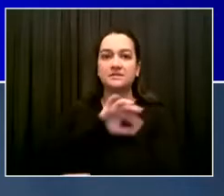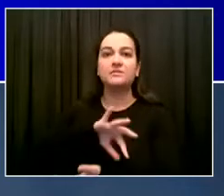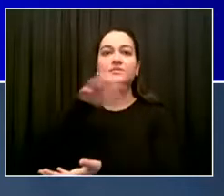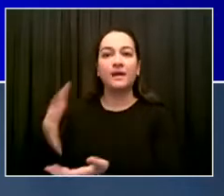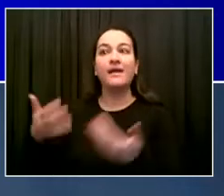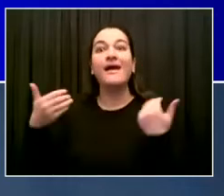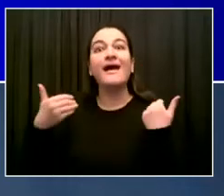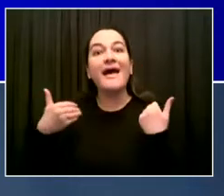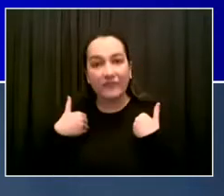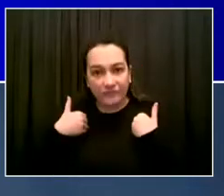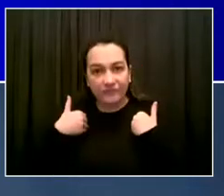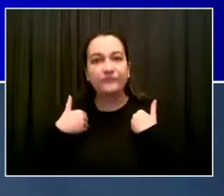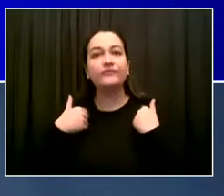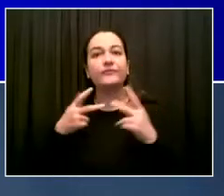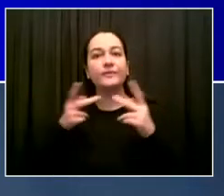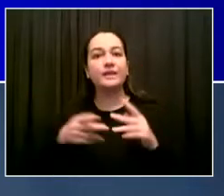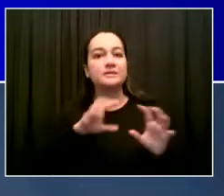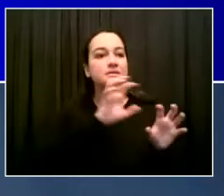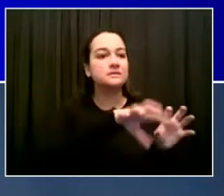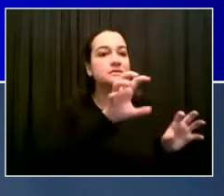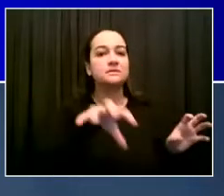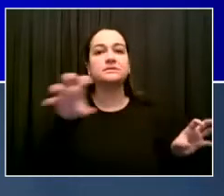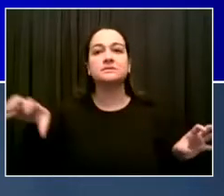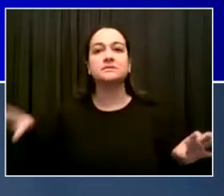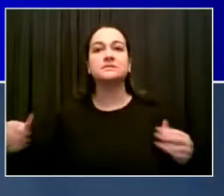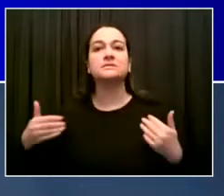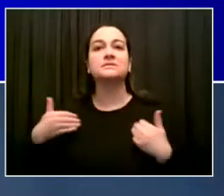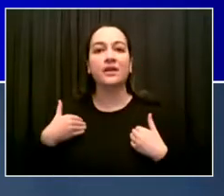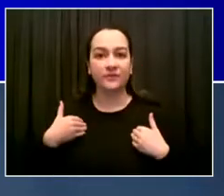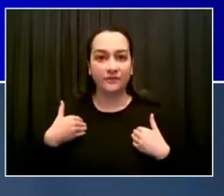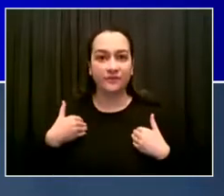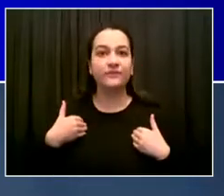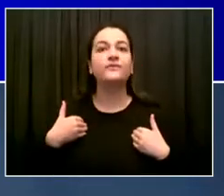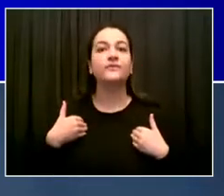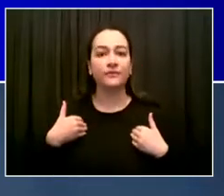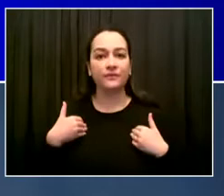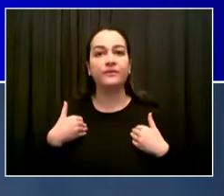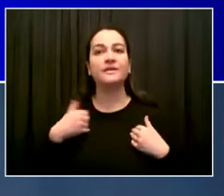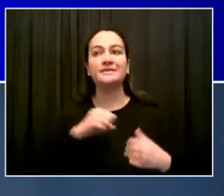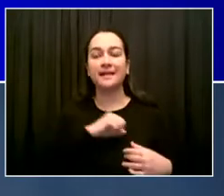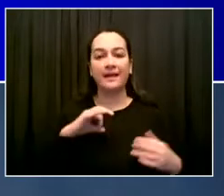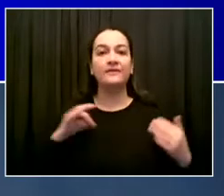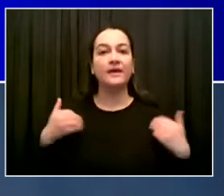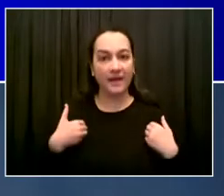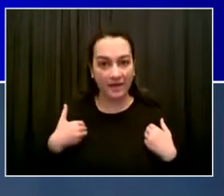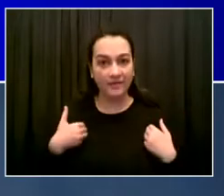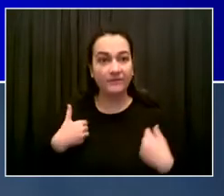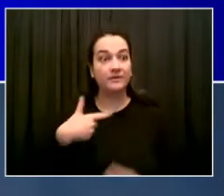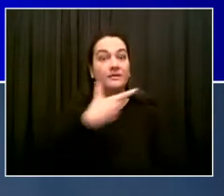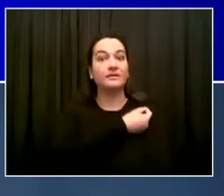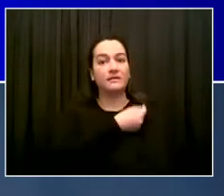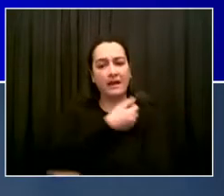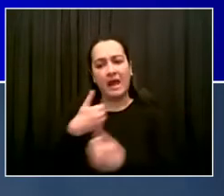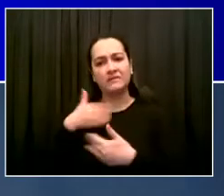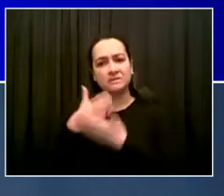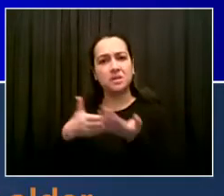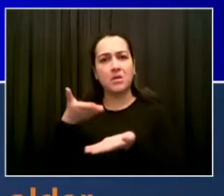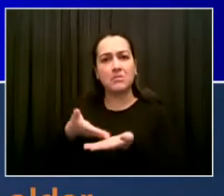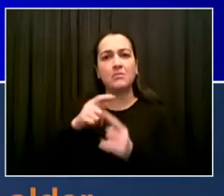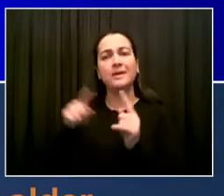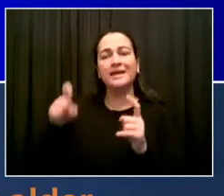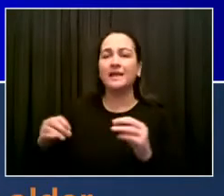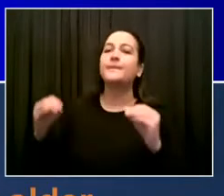we're ready for the new rules that the state has determined. So starting today, New Yorkers 30 years old and up will be able to